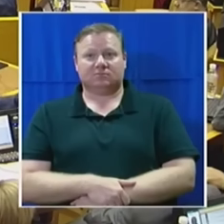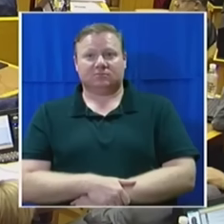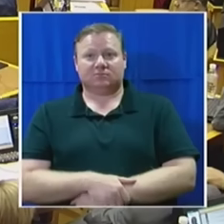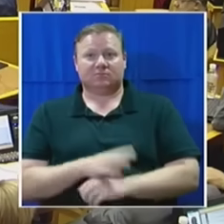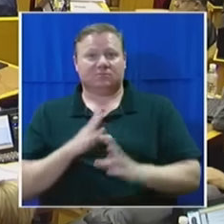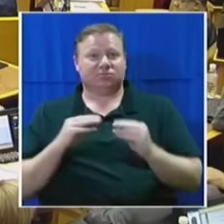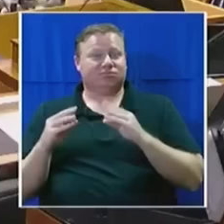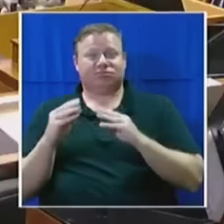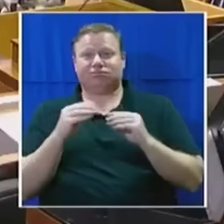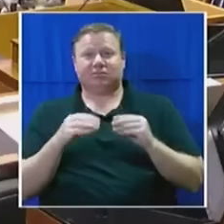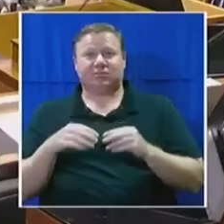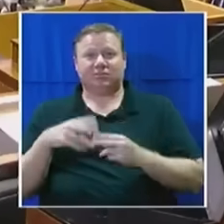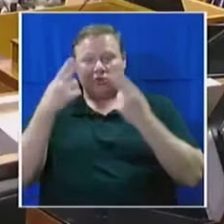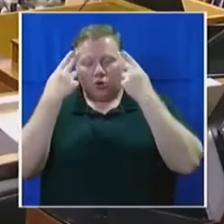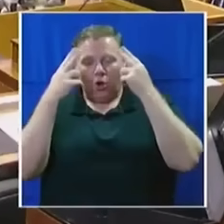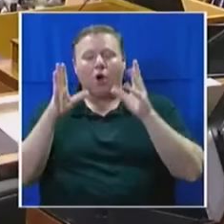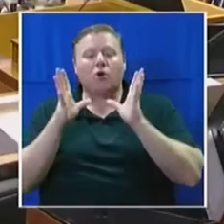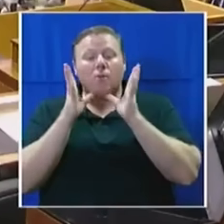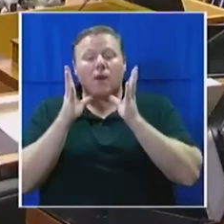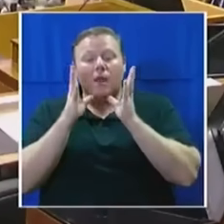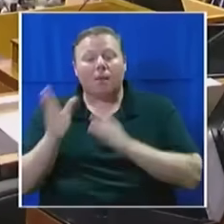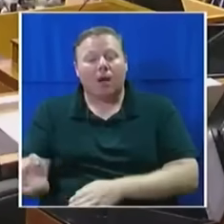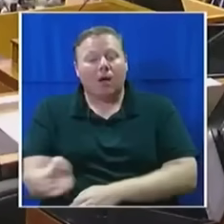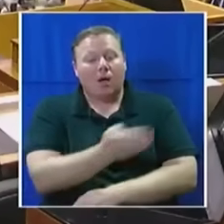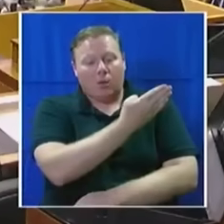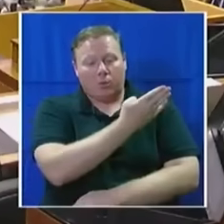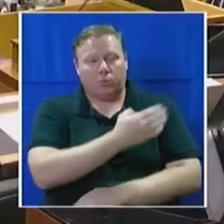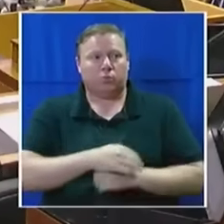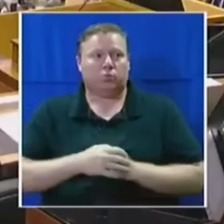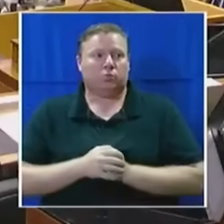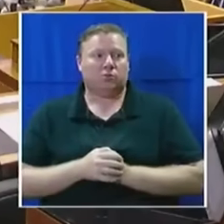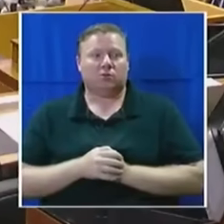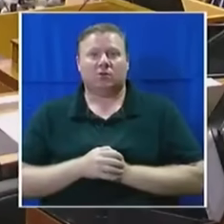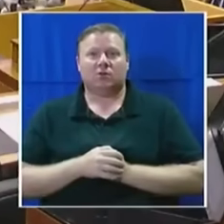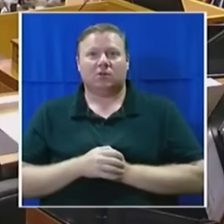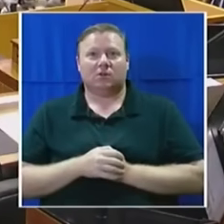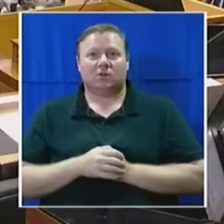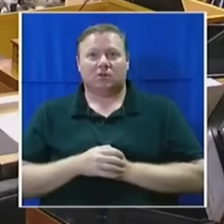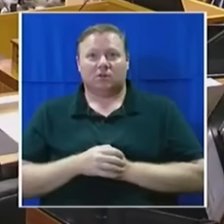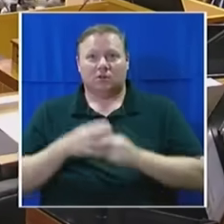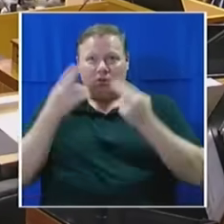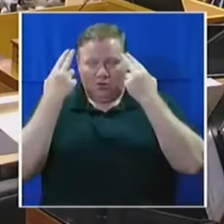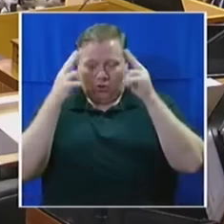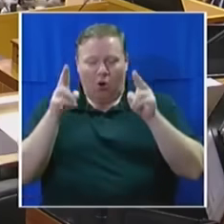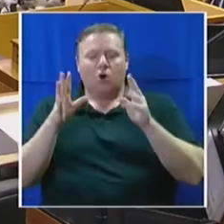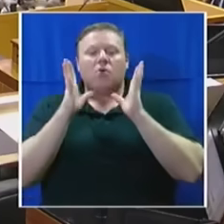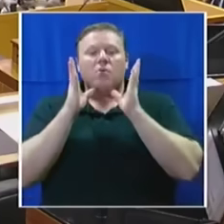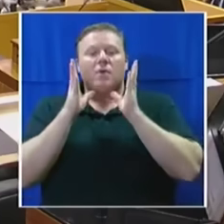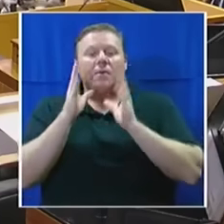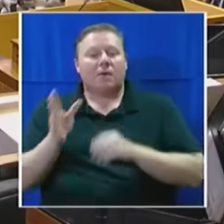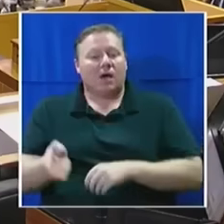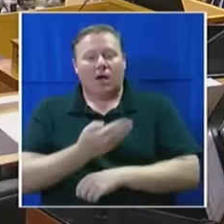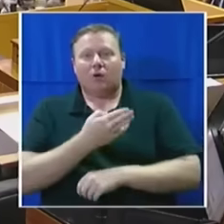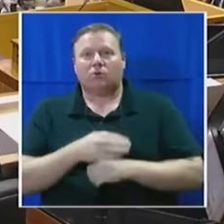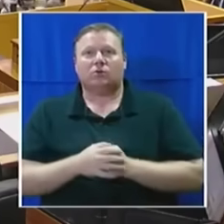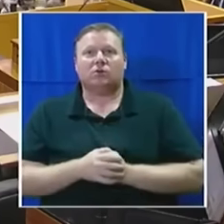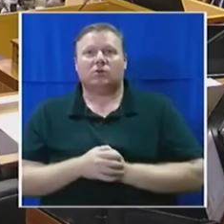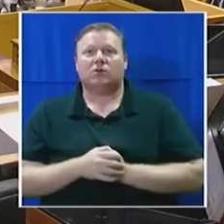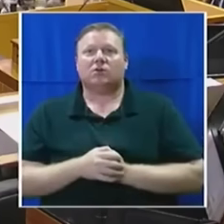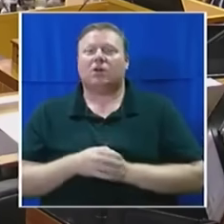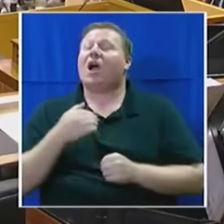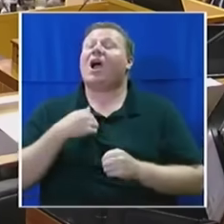Honorable Malema, please leave the house. I'm not part of your fiction. I can leave the house now. The facts